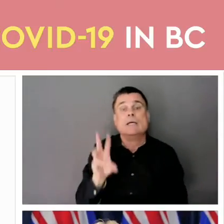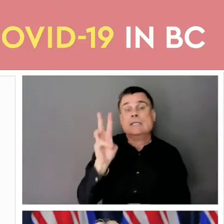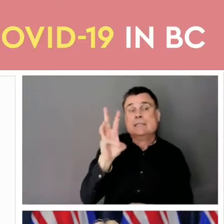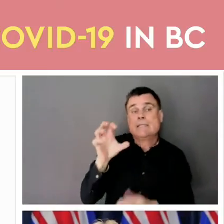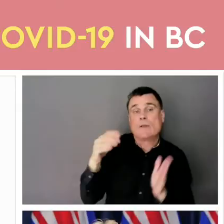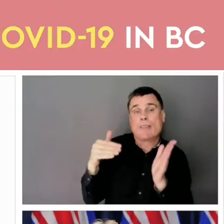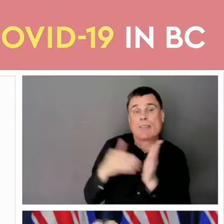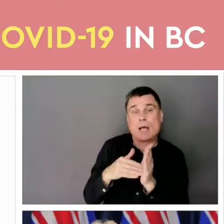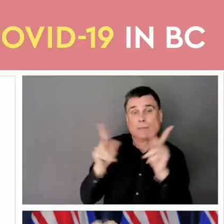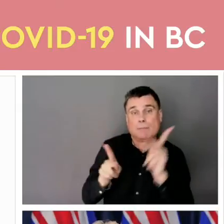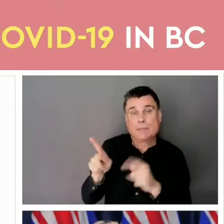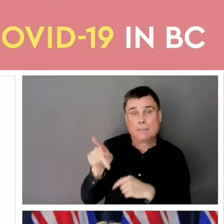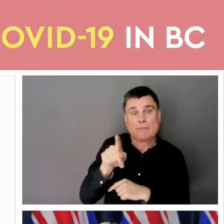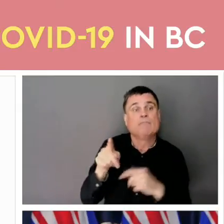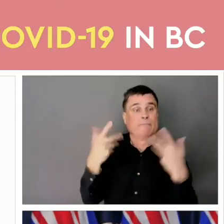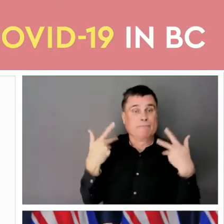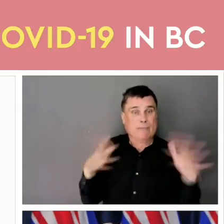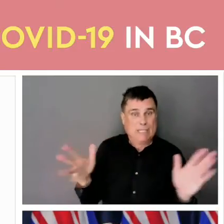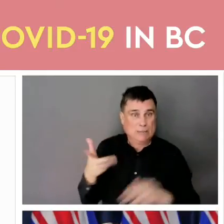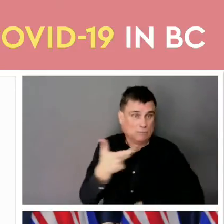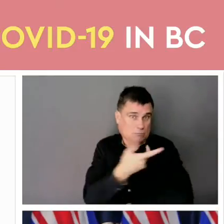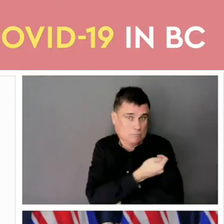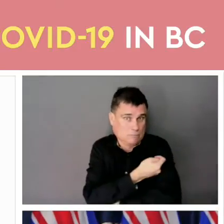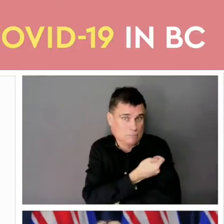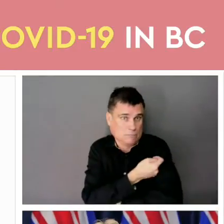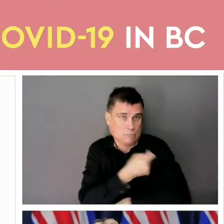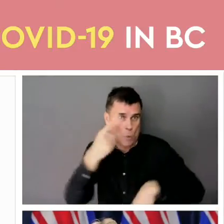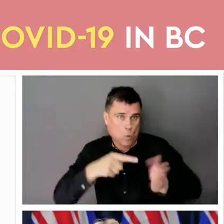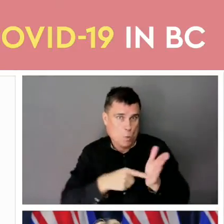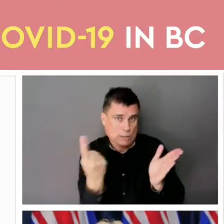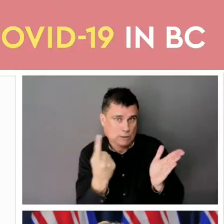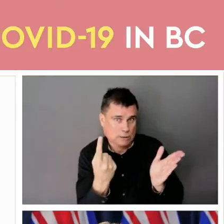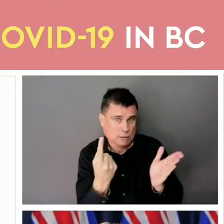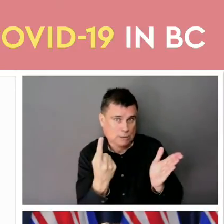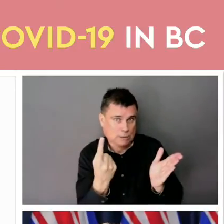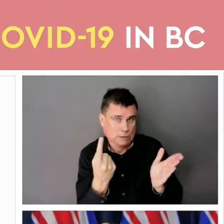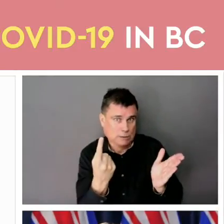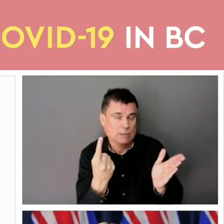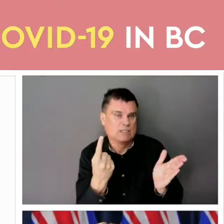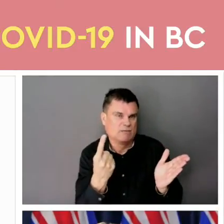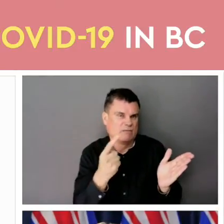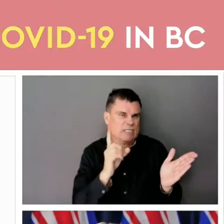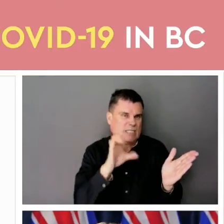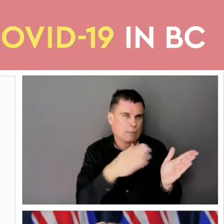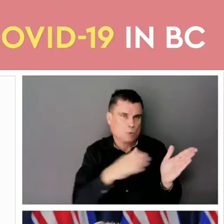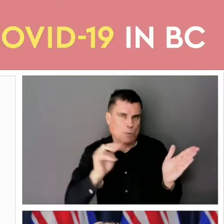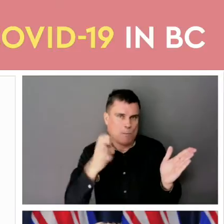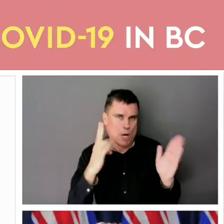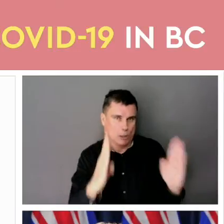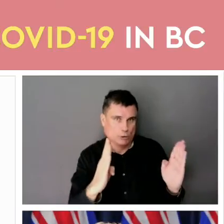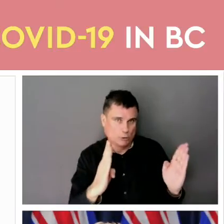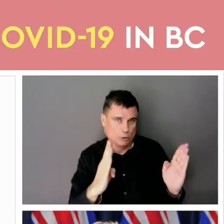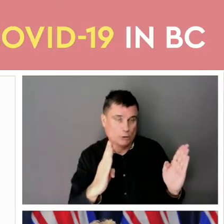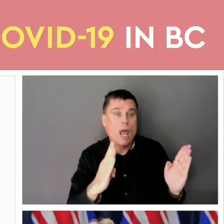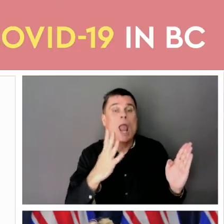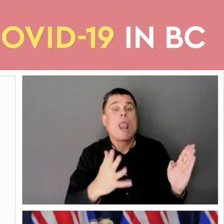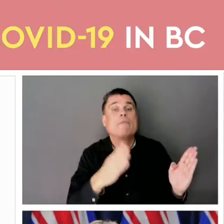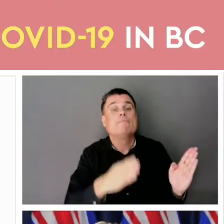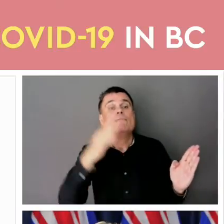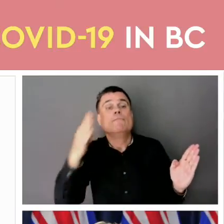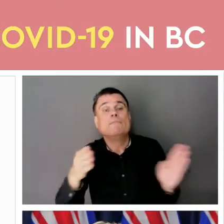first dose between December and March, and the balance are people who will need two doses. So that takes us to